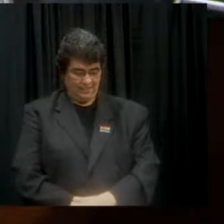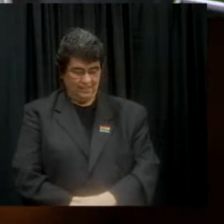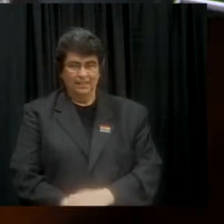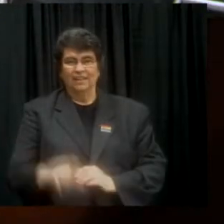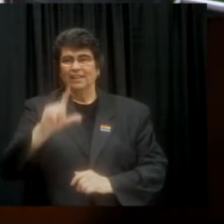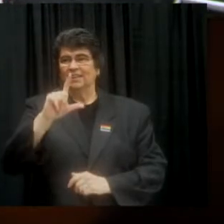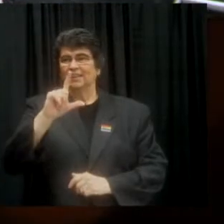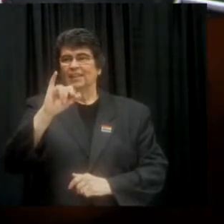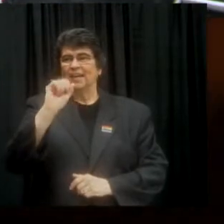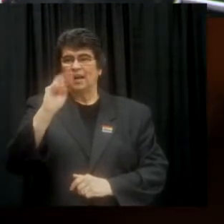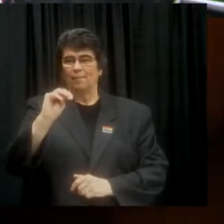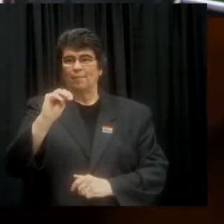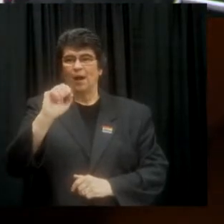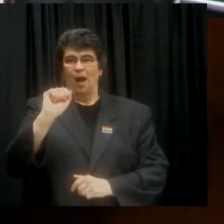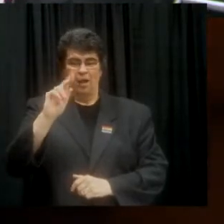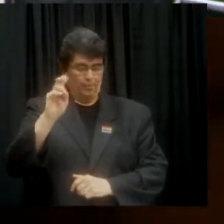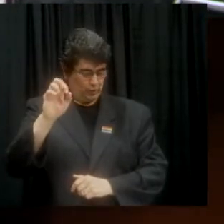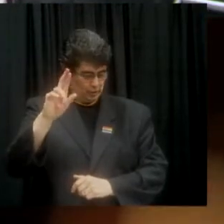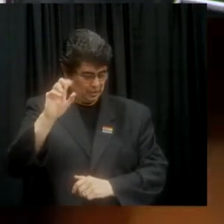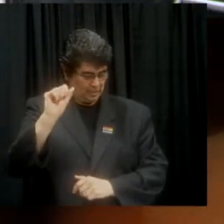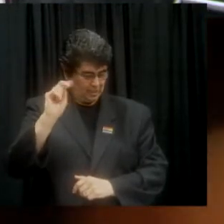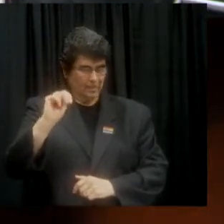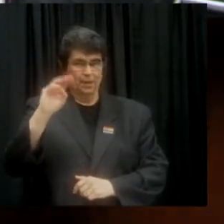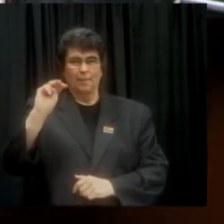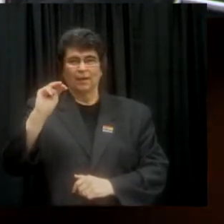Liam Albertson, magna cum laude.